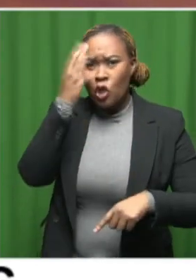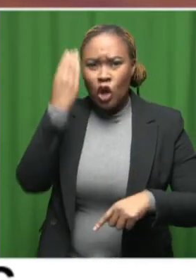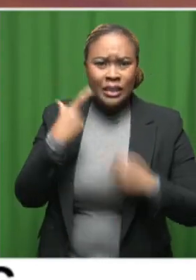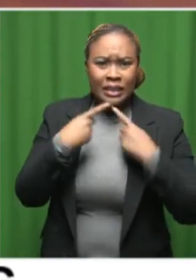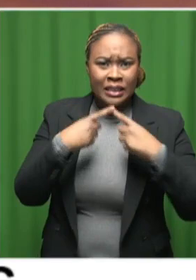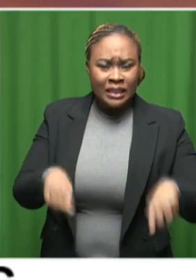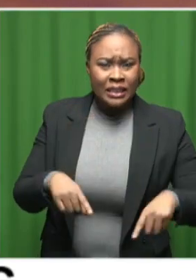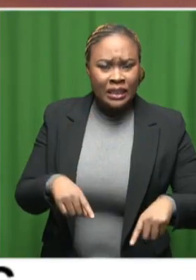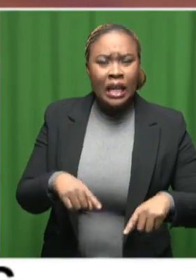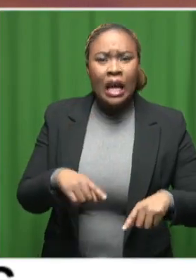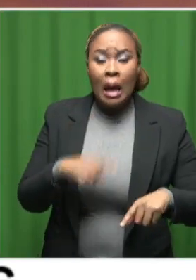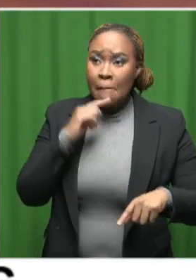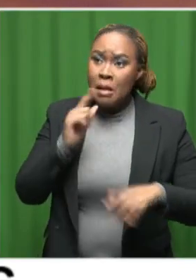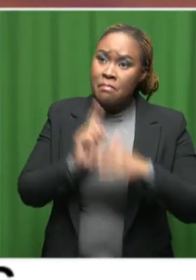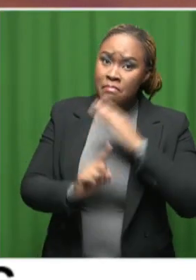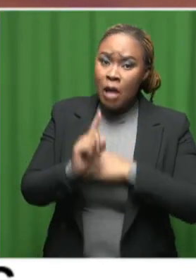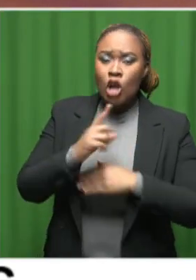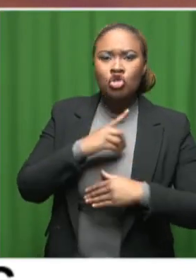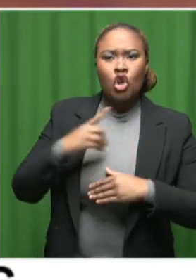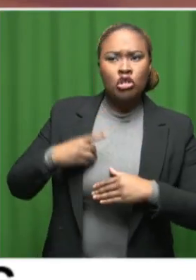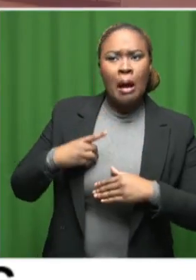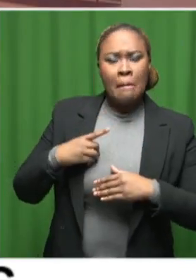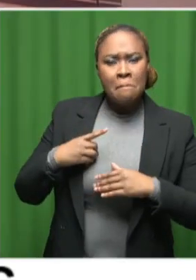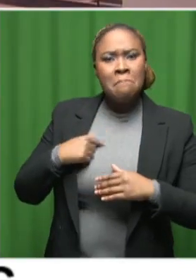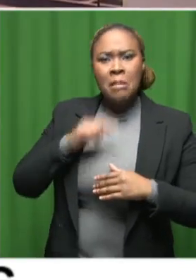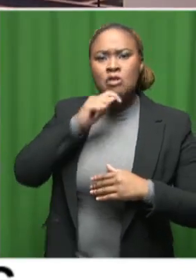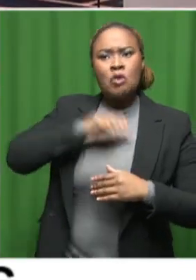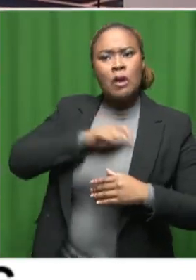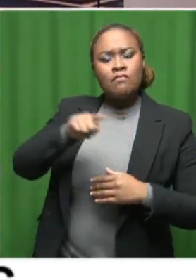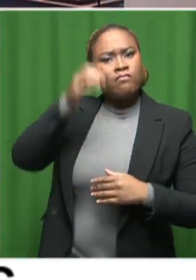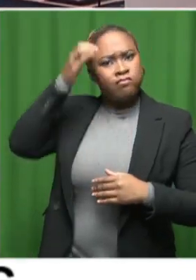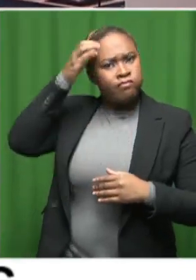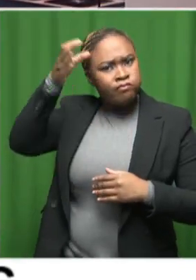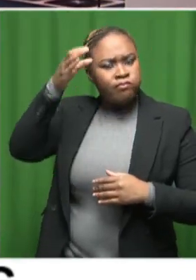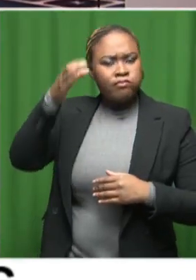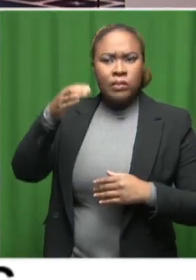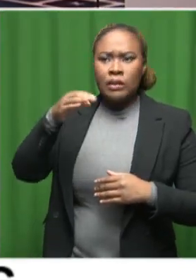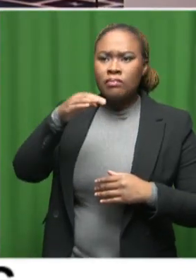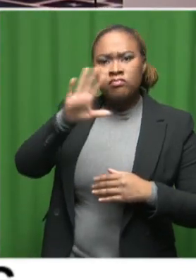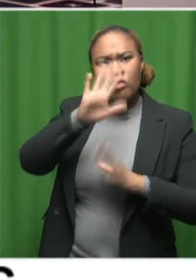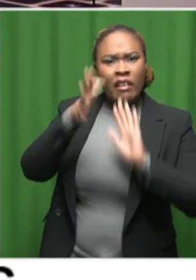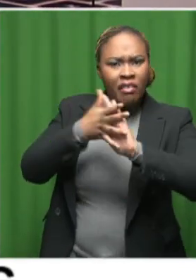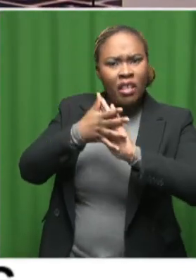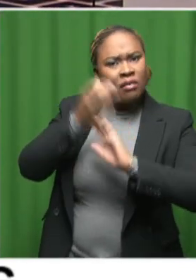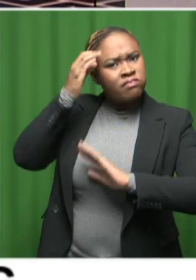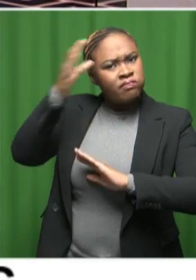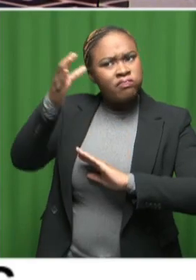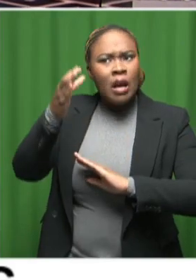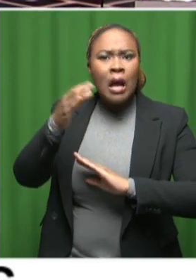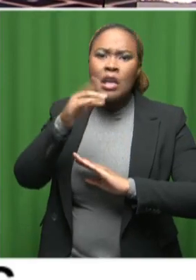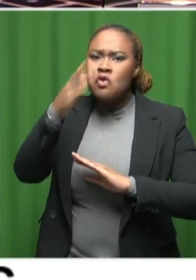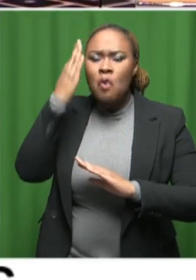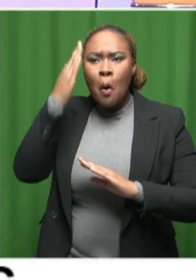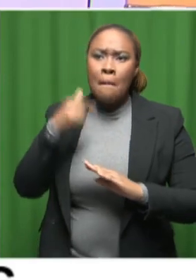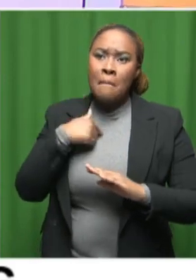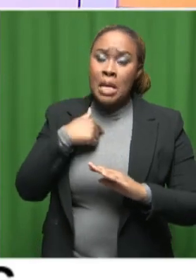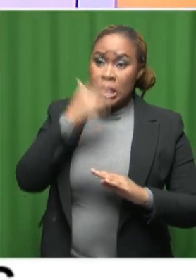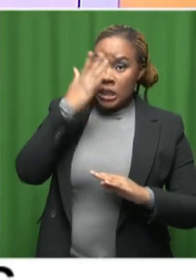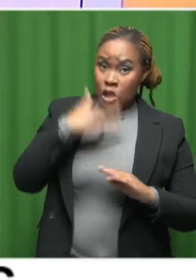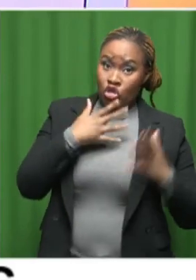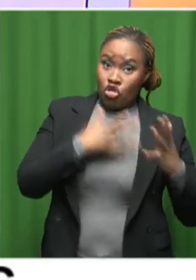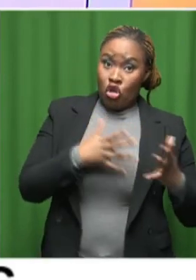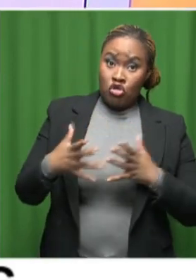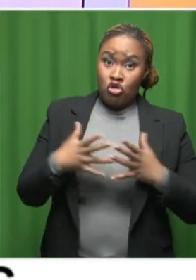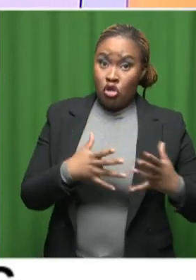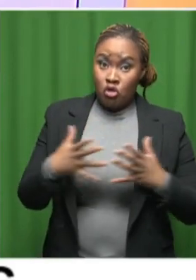doctor with all the trust I have, Yes. trust that he knows and he studied all this because he would know the dosage that I need. Yes. How